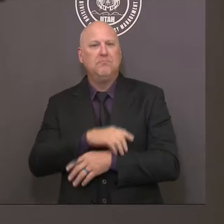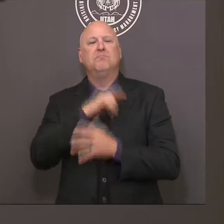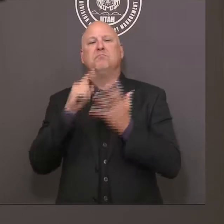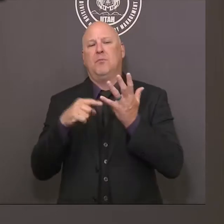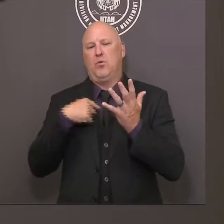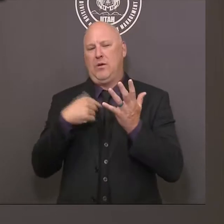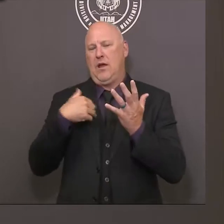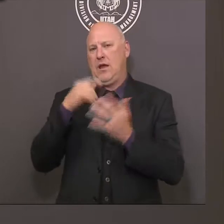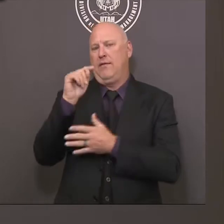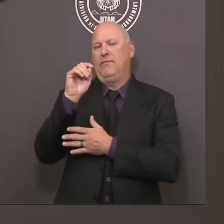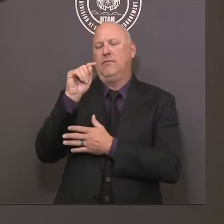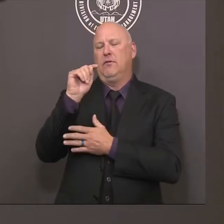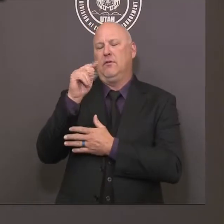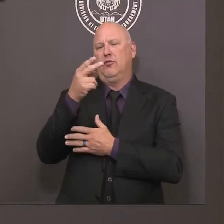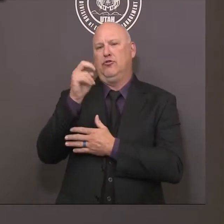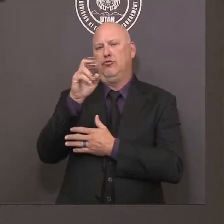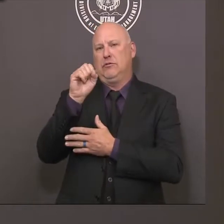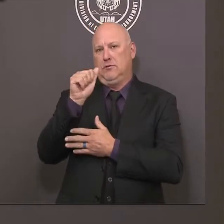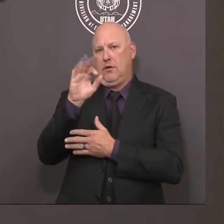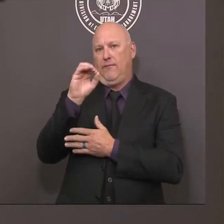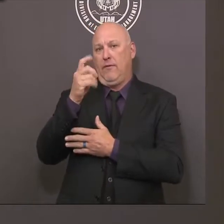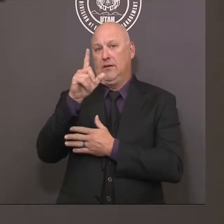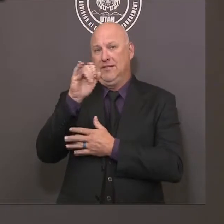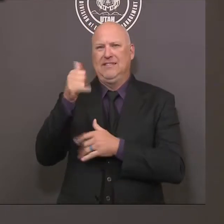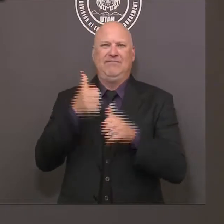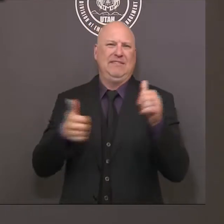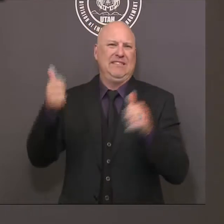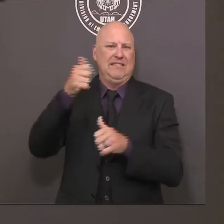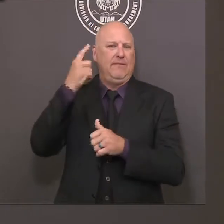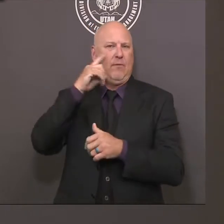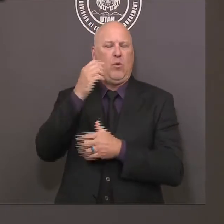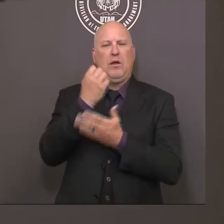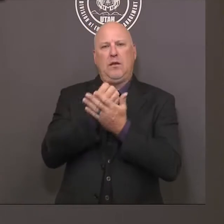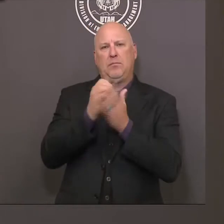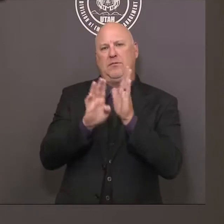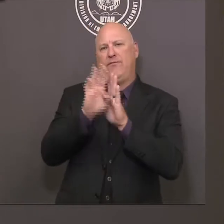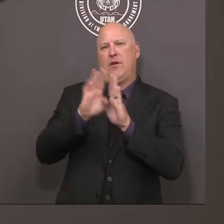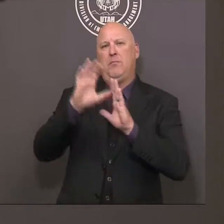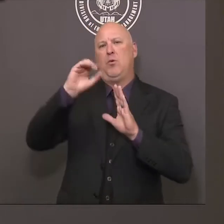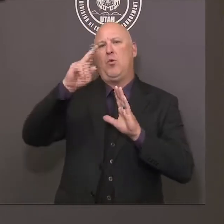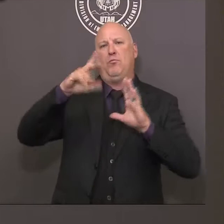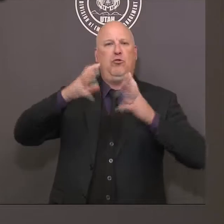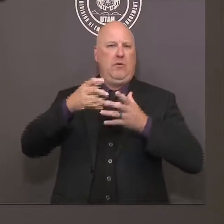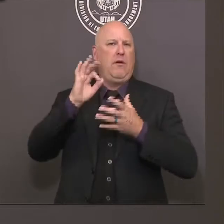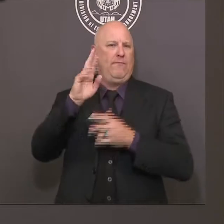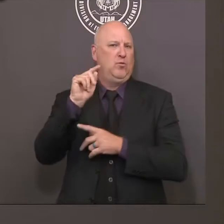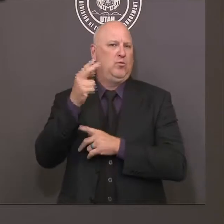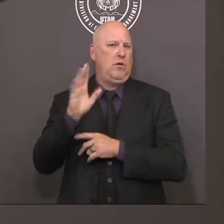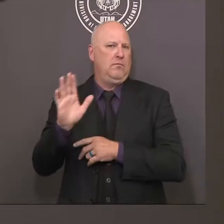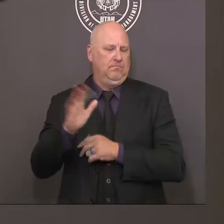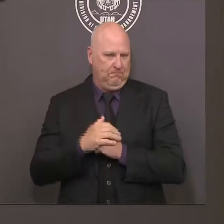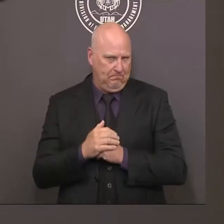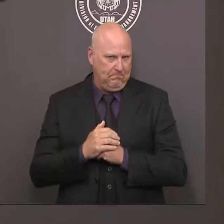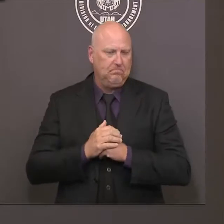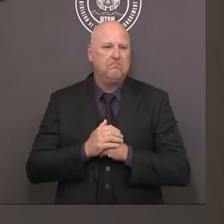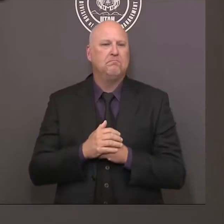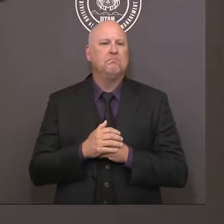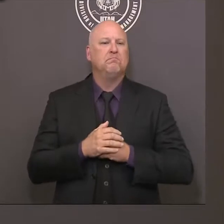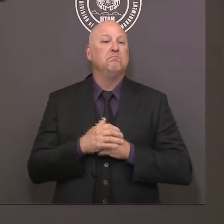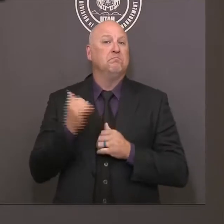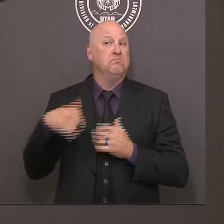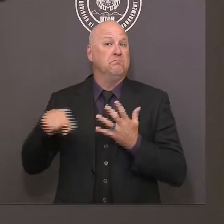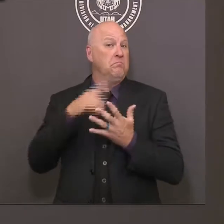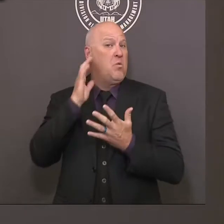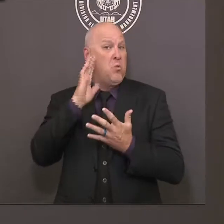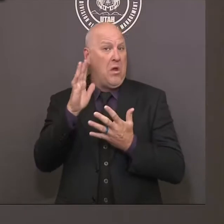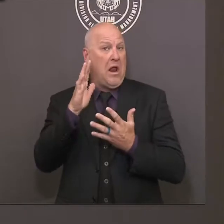Foxley, President and CEO of EDC Utah. And they'll all be able to be here to answer questions.